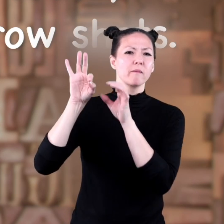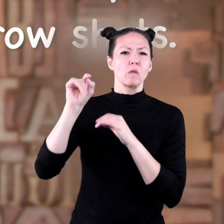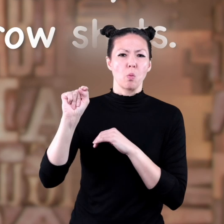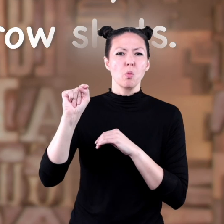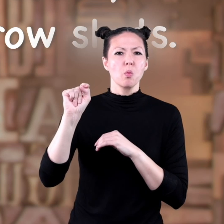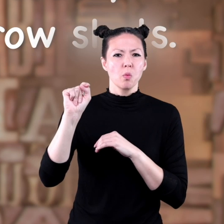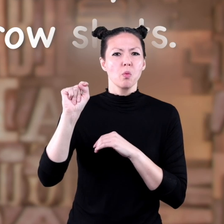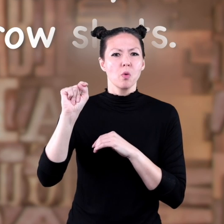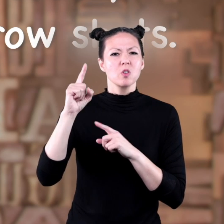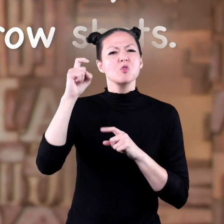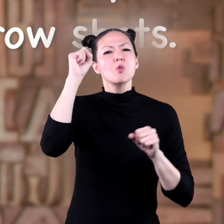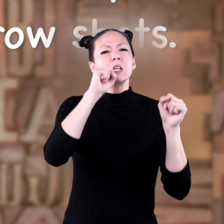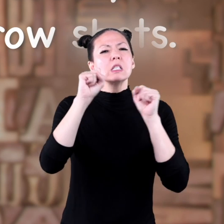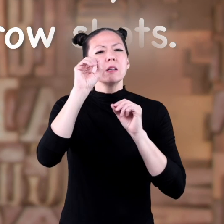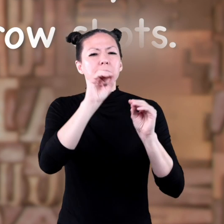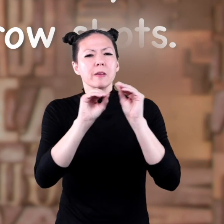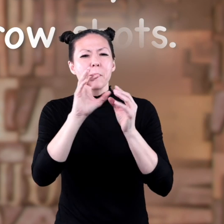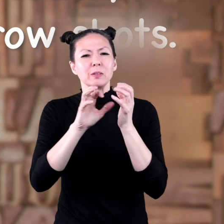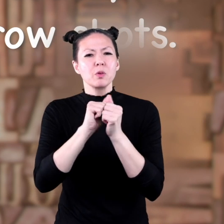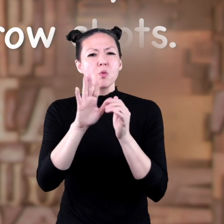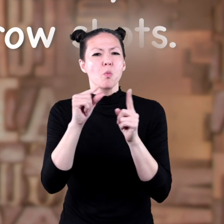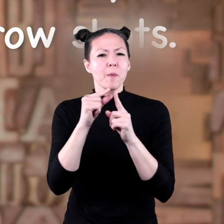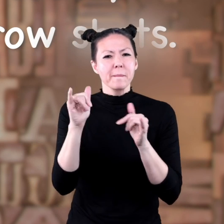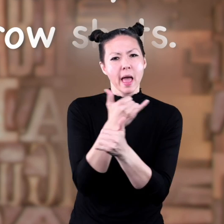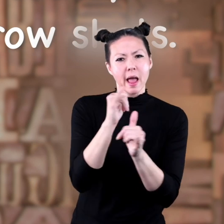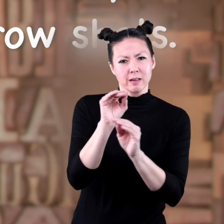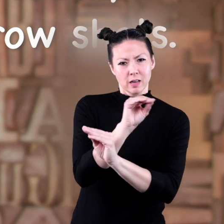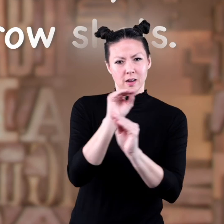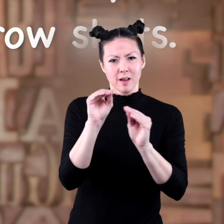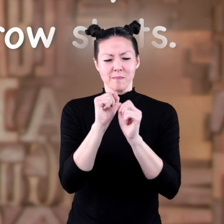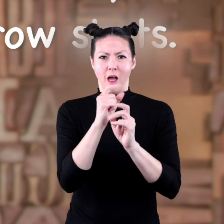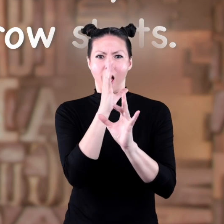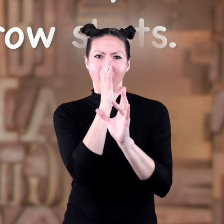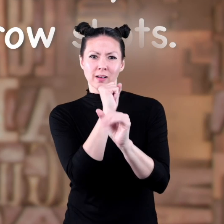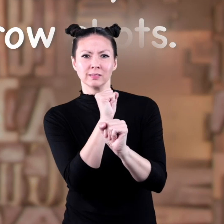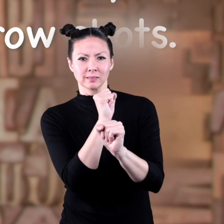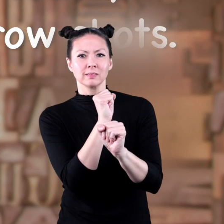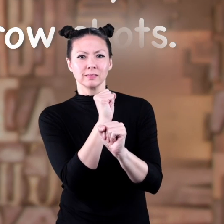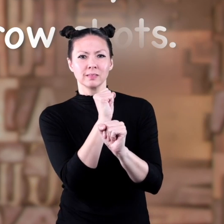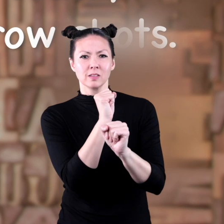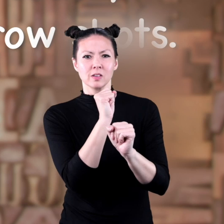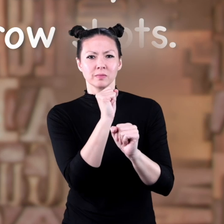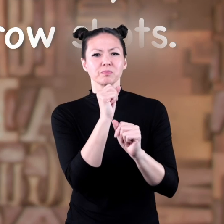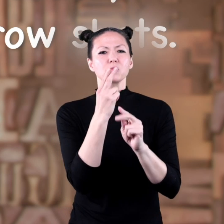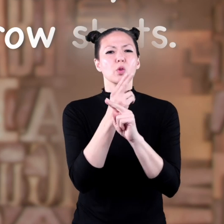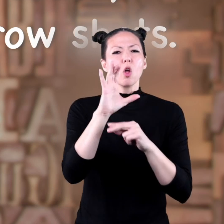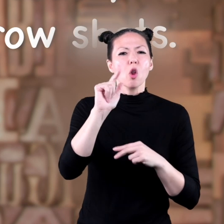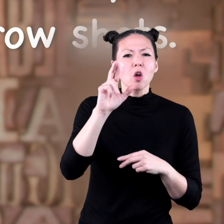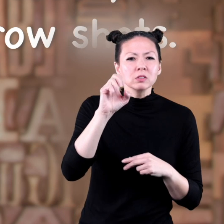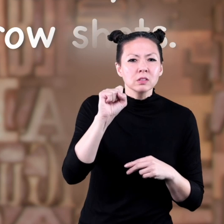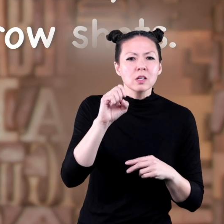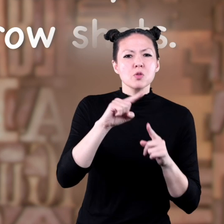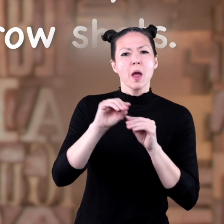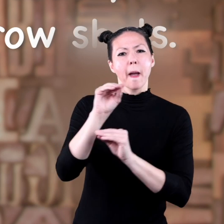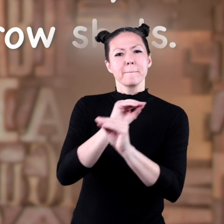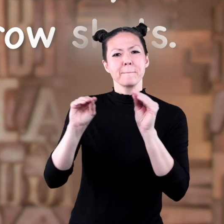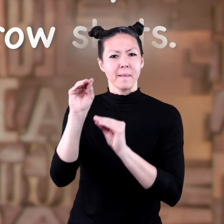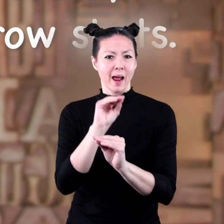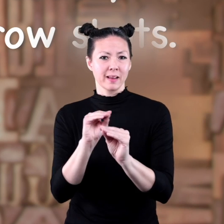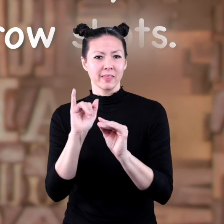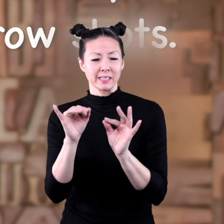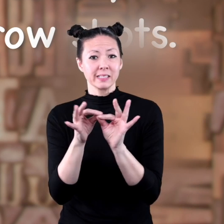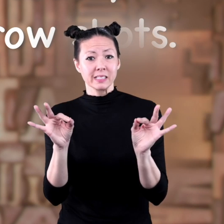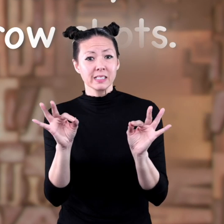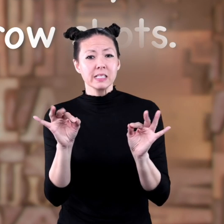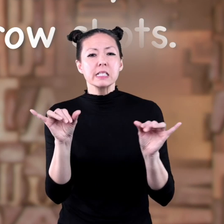shots. A similar strategy to mix up your writing and to make your sentences more interesting is to use clauses to combine